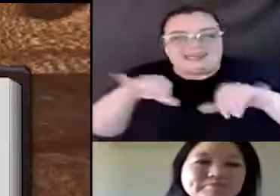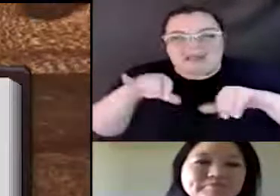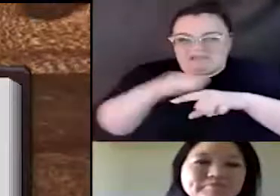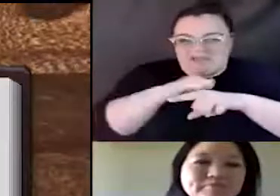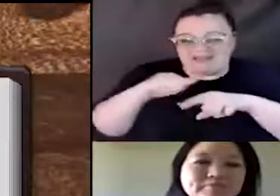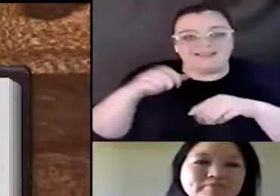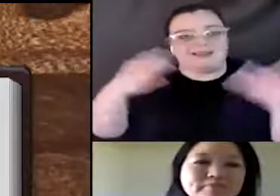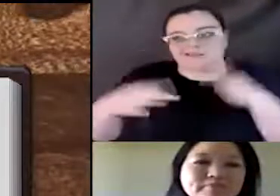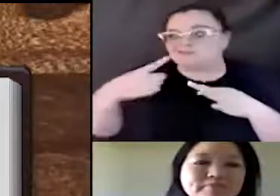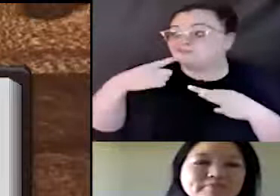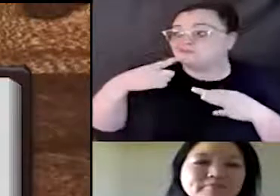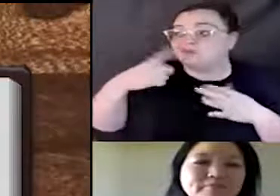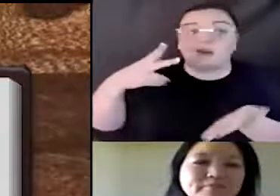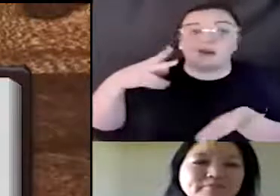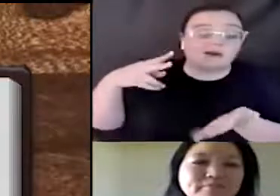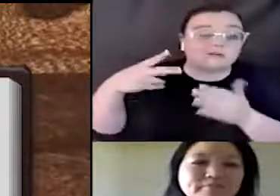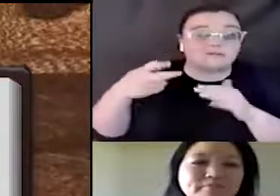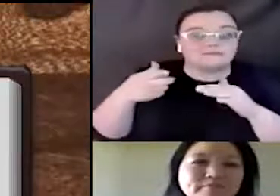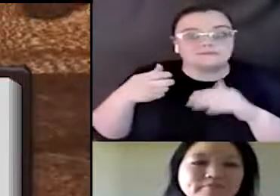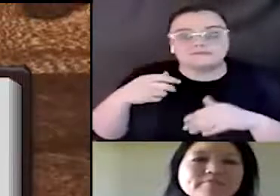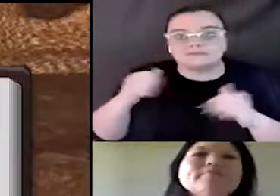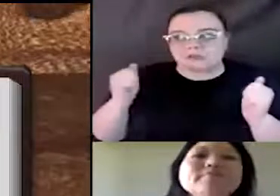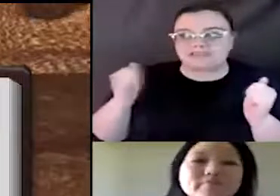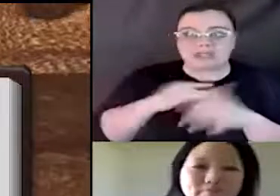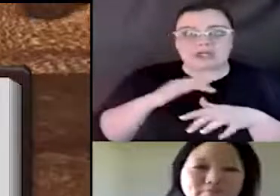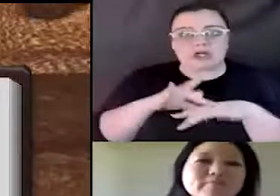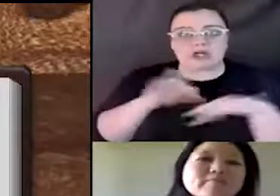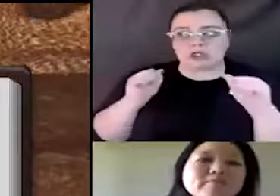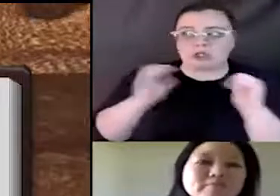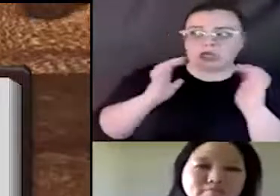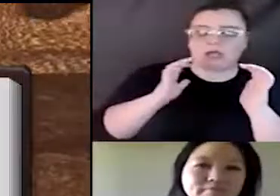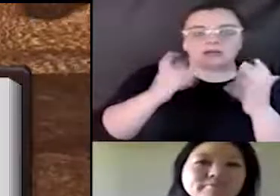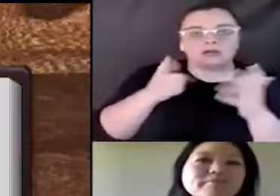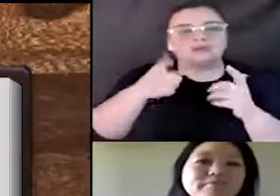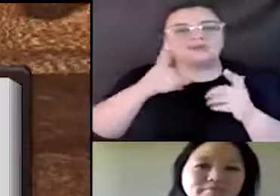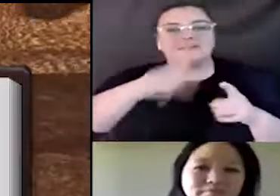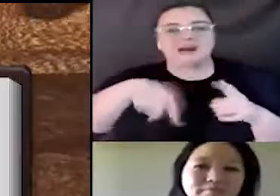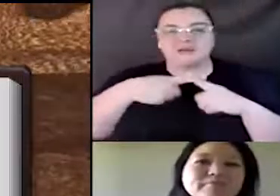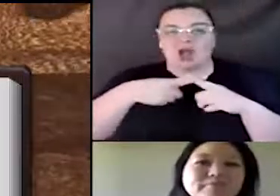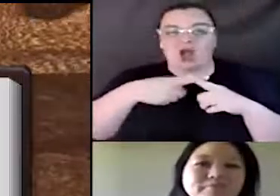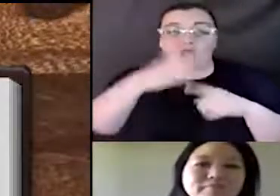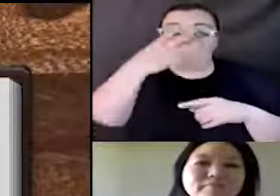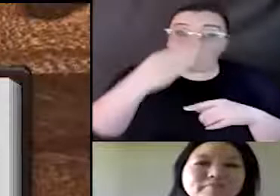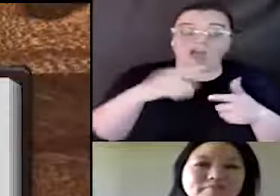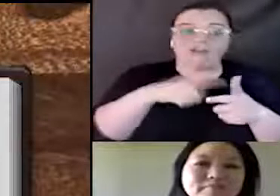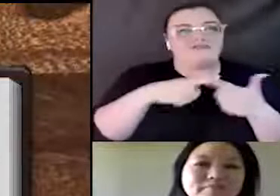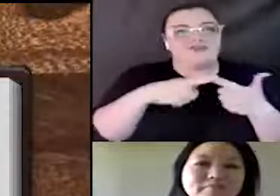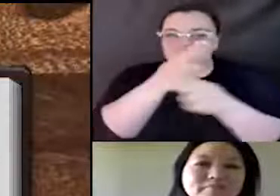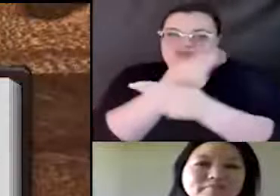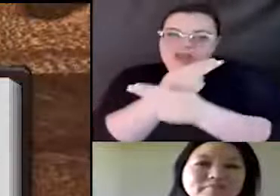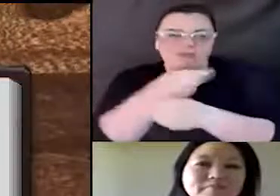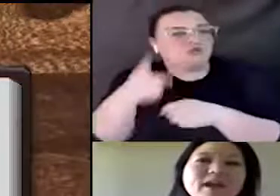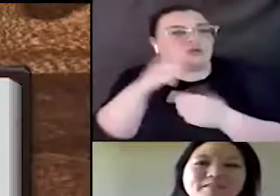than teaching them about scary earthquake, you just kind of scary wolf. It's more of an analogy and a fun story, so you can look that up